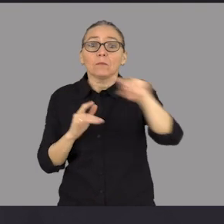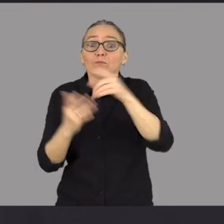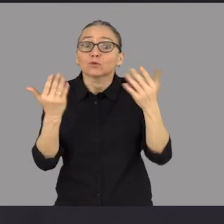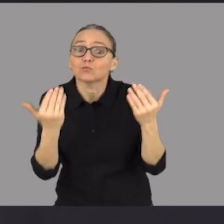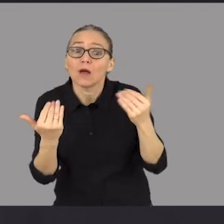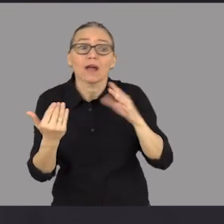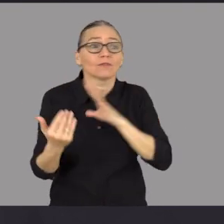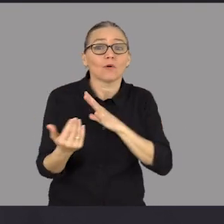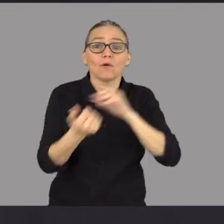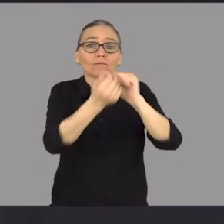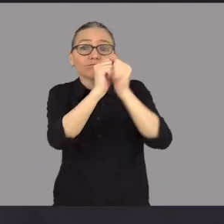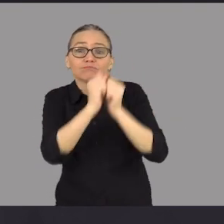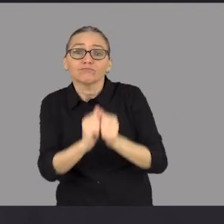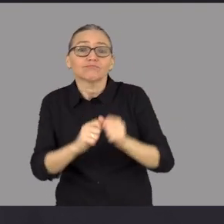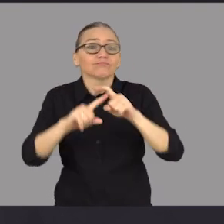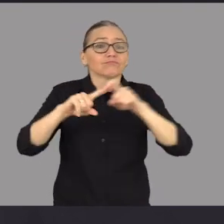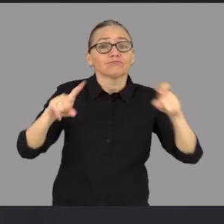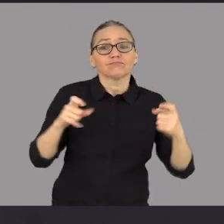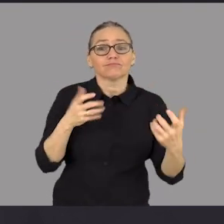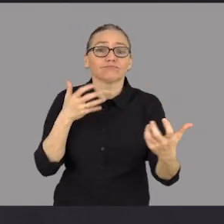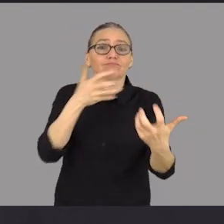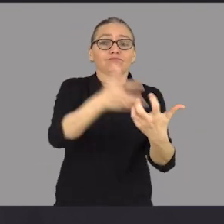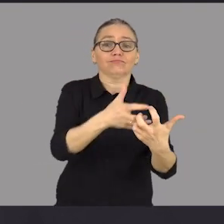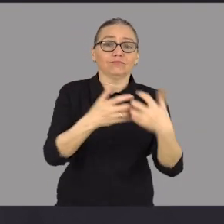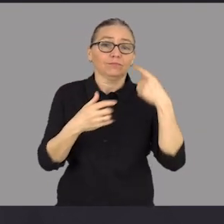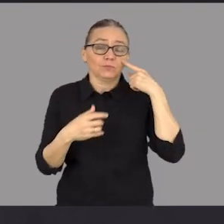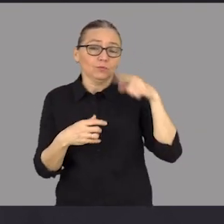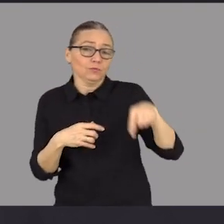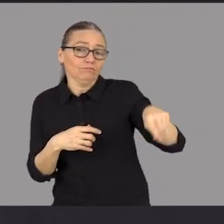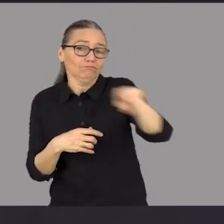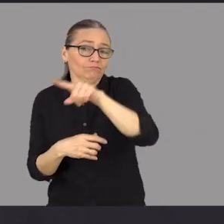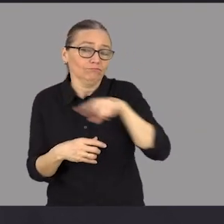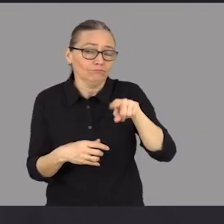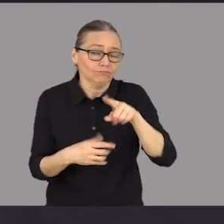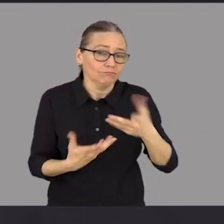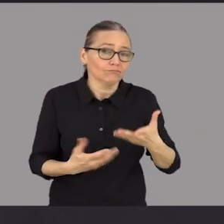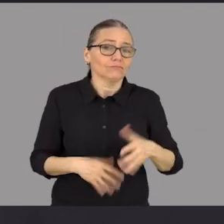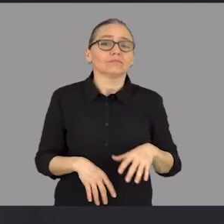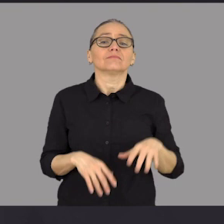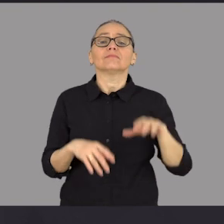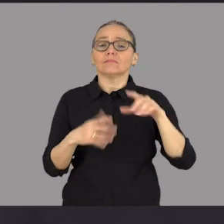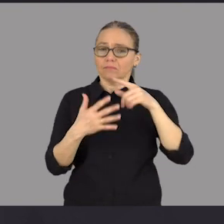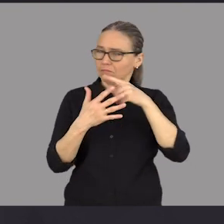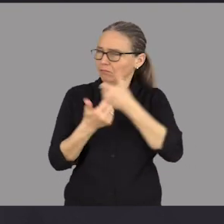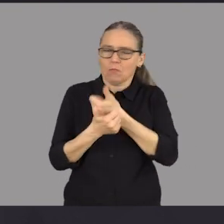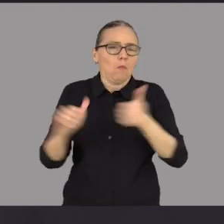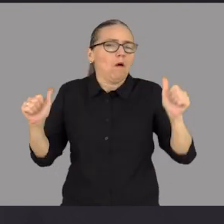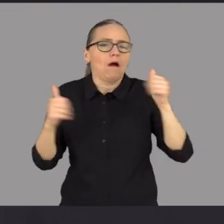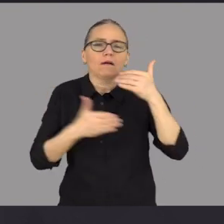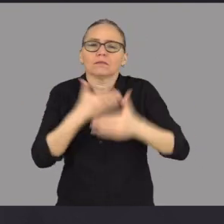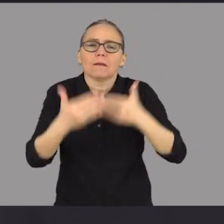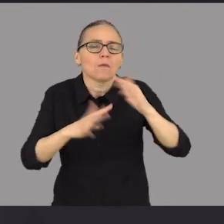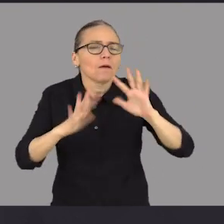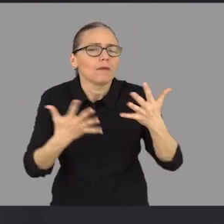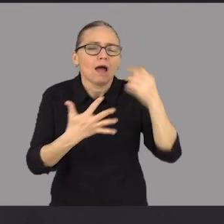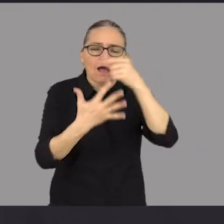require accommodations or support at any stage of our hiring process."